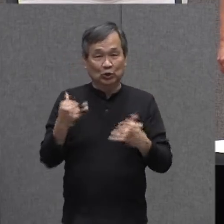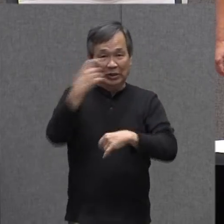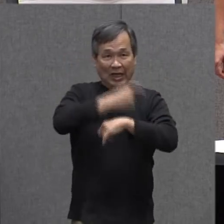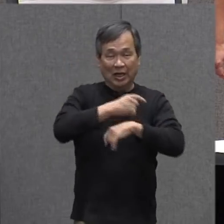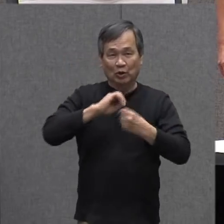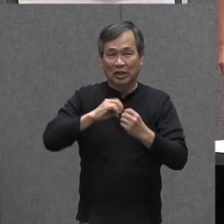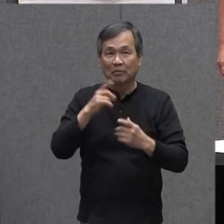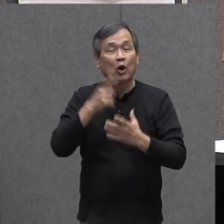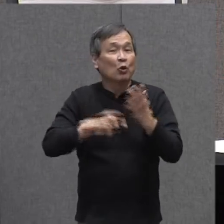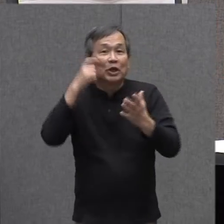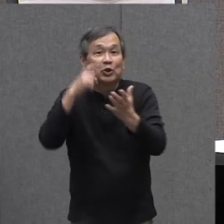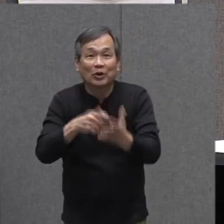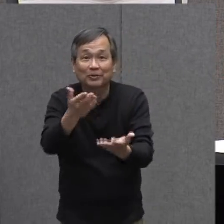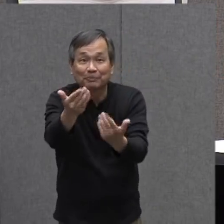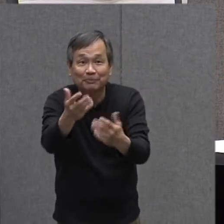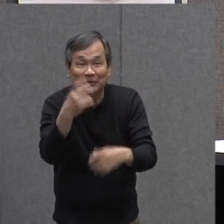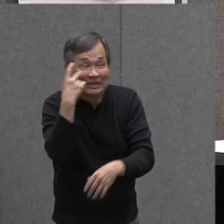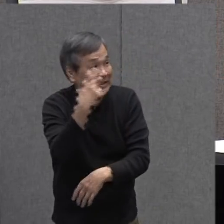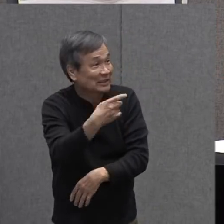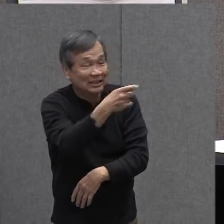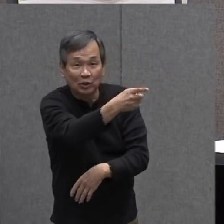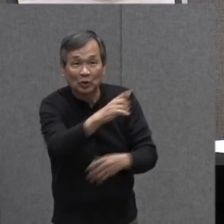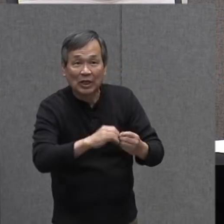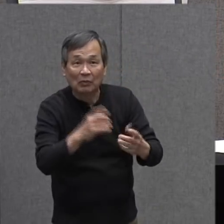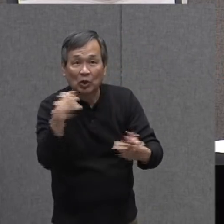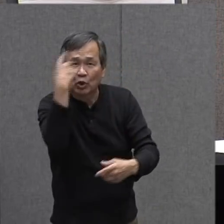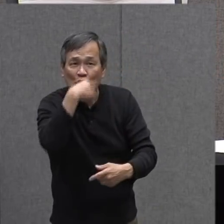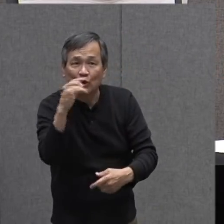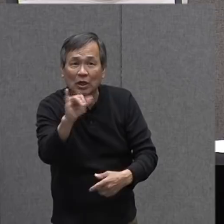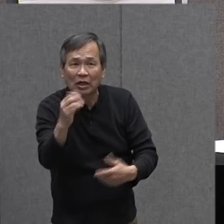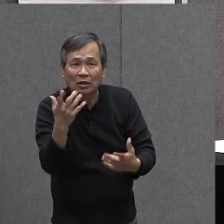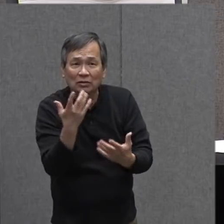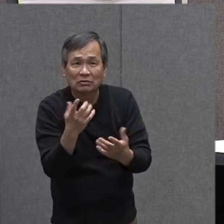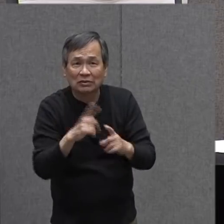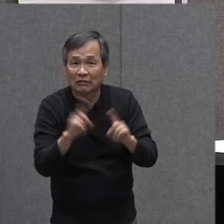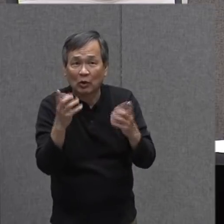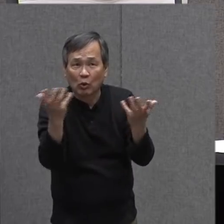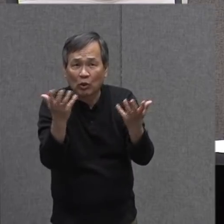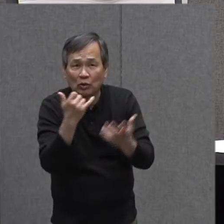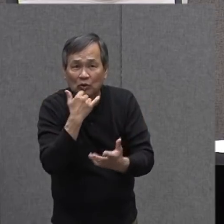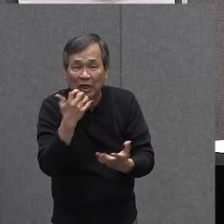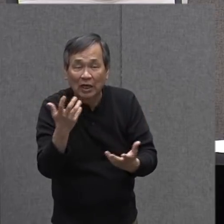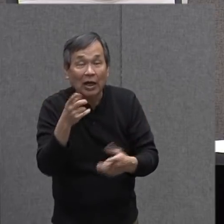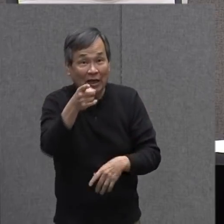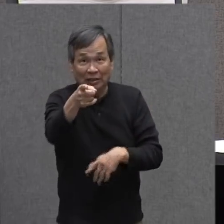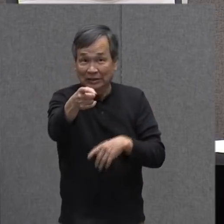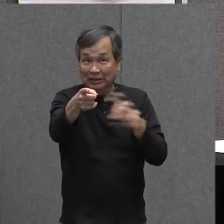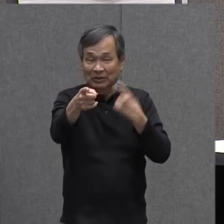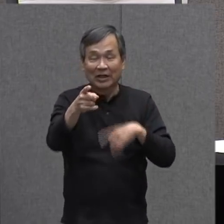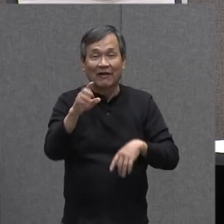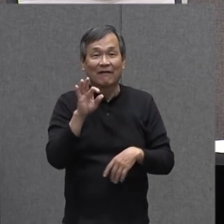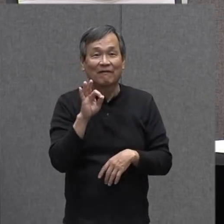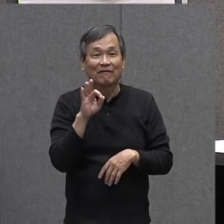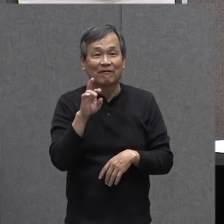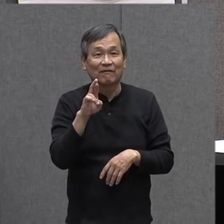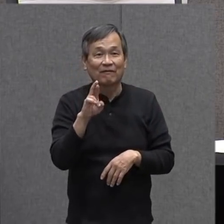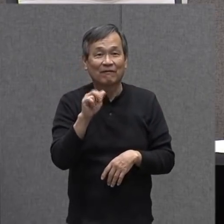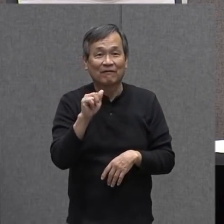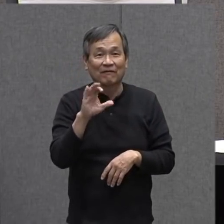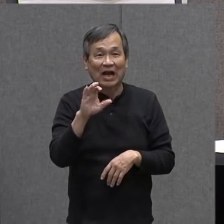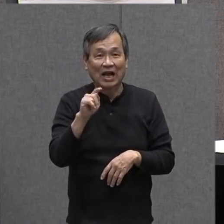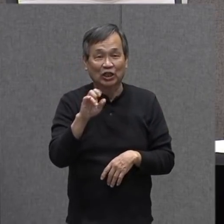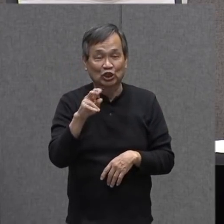here is that gravity pulls us and keeps us on the Earth. It's a force. And we have